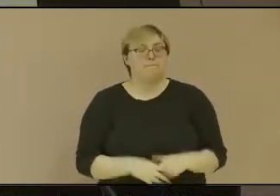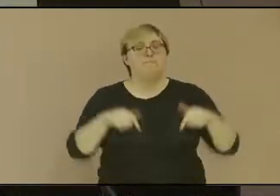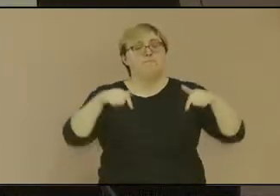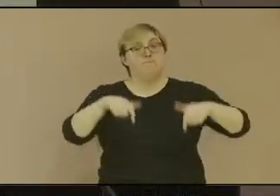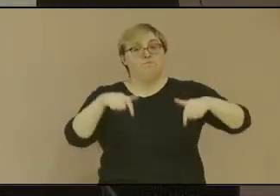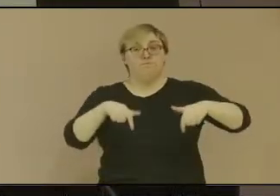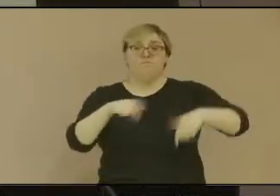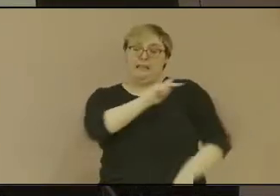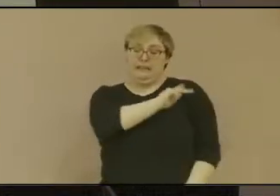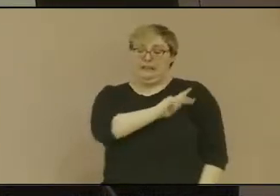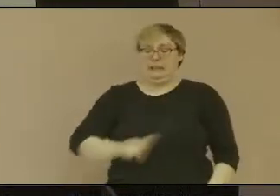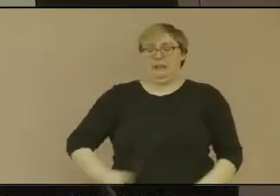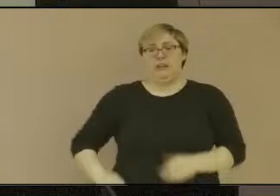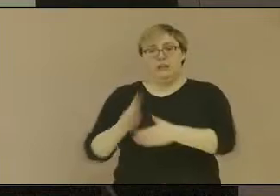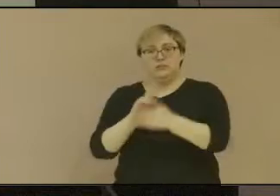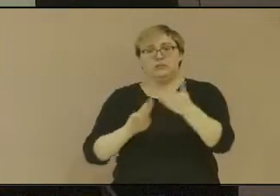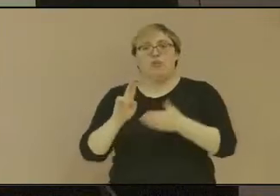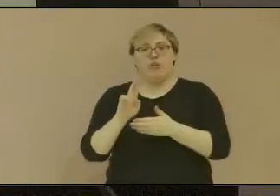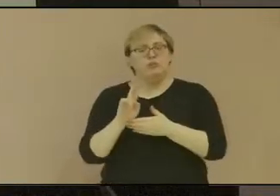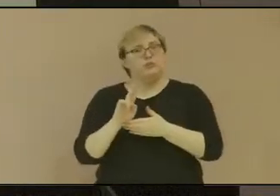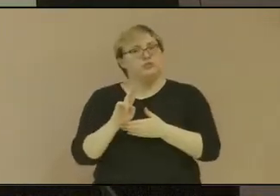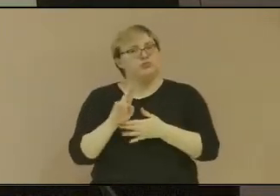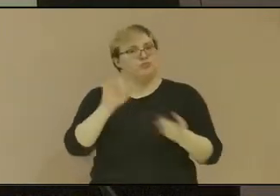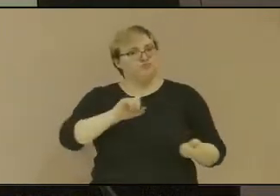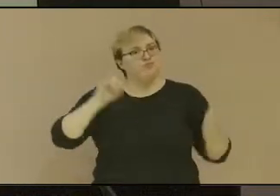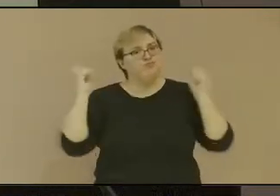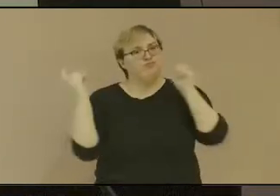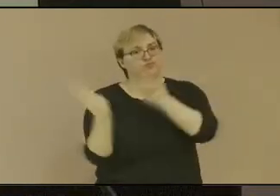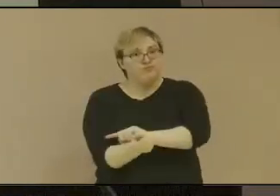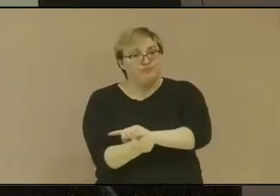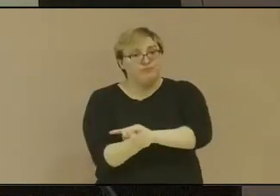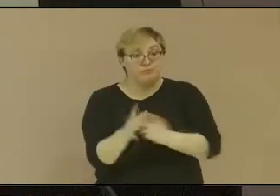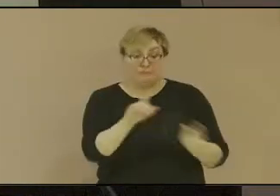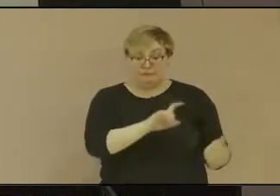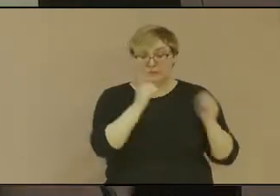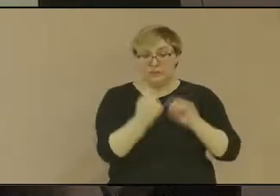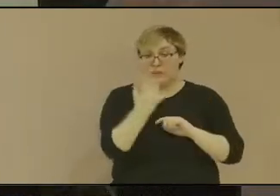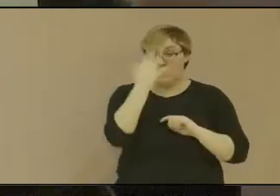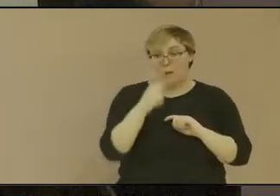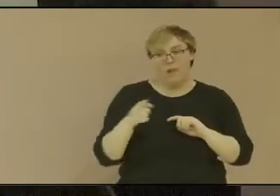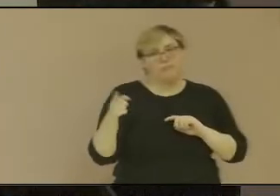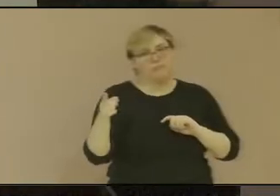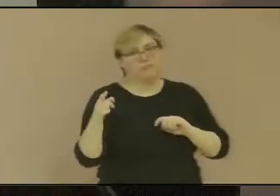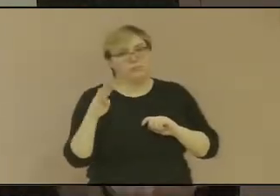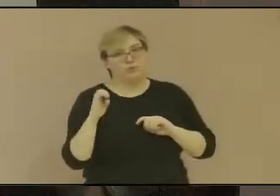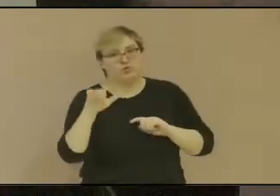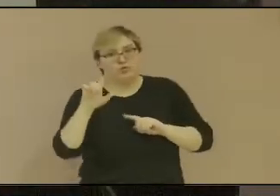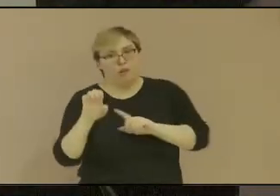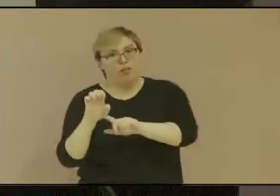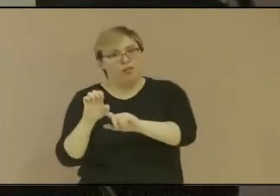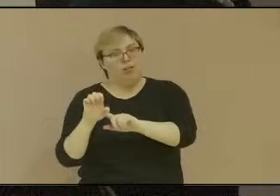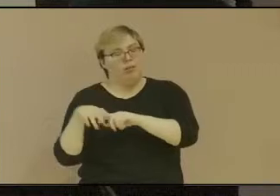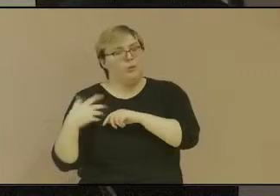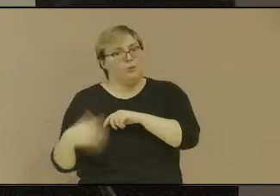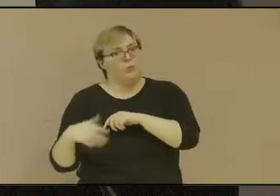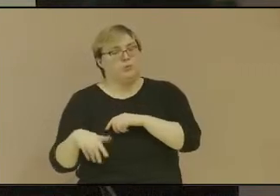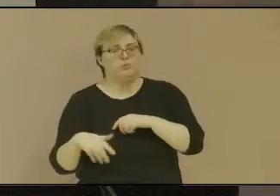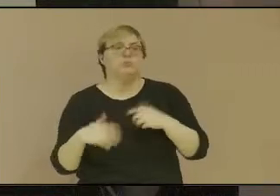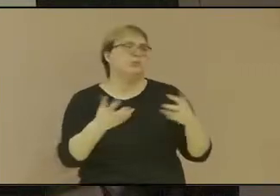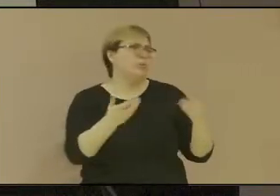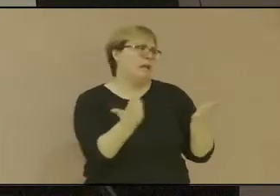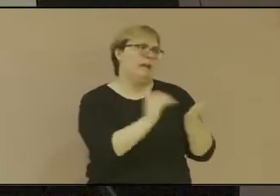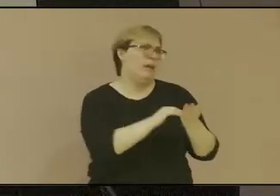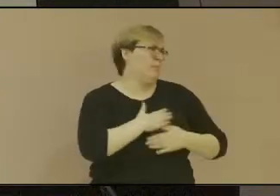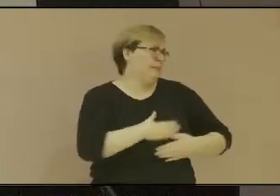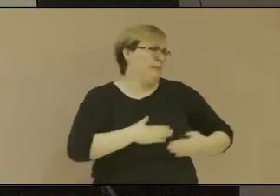and Michelle Mahoney has a lot to do with that change. So I'd like you to join me in giving Michelle